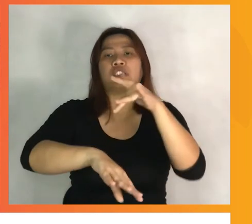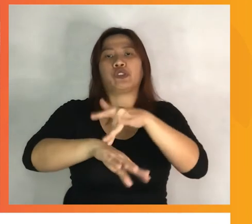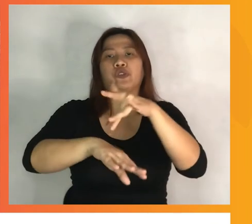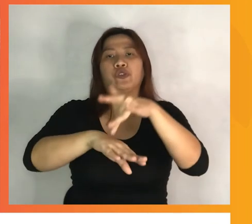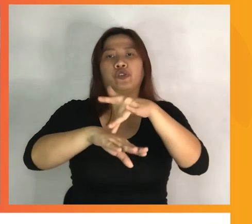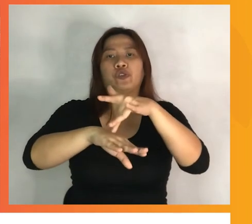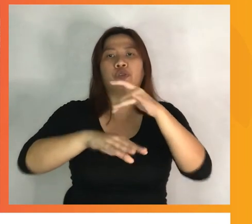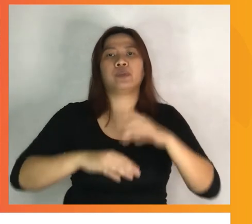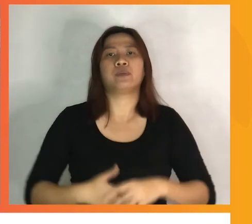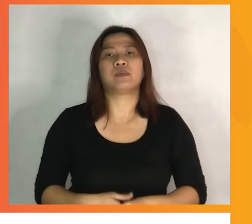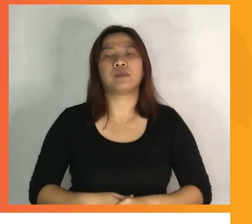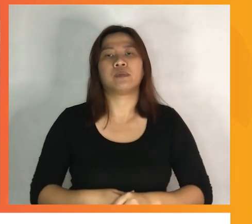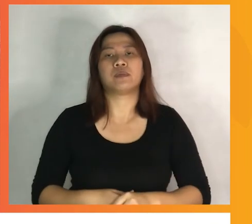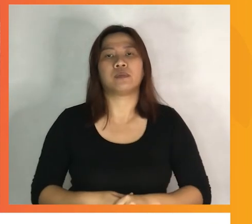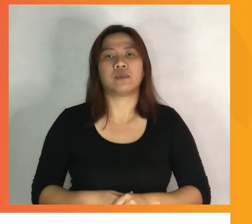touch.